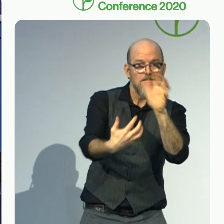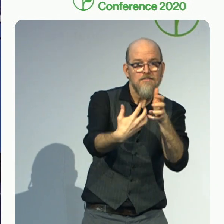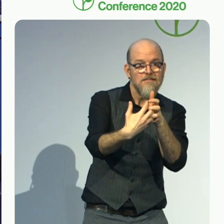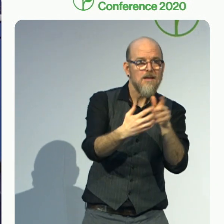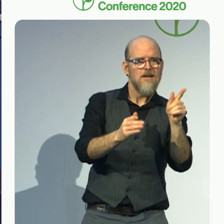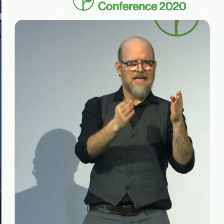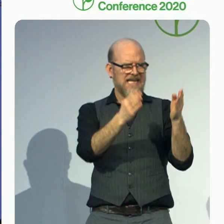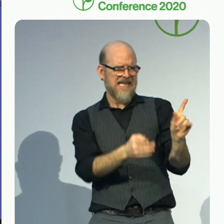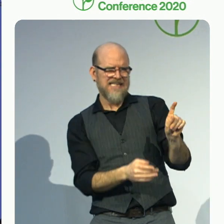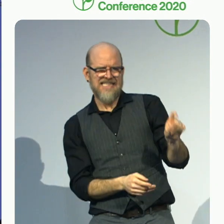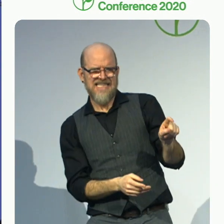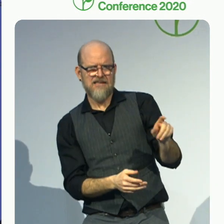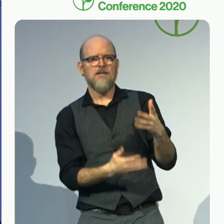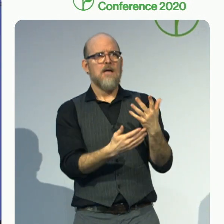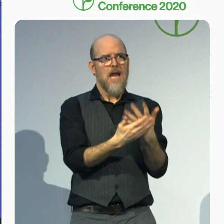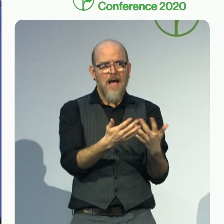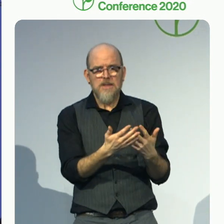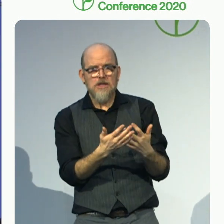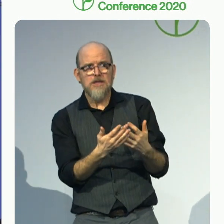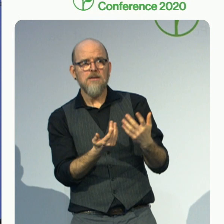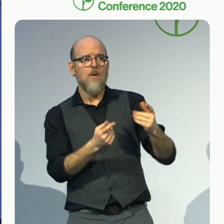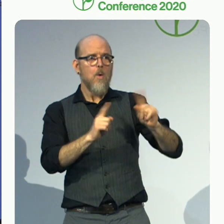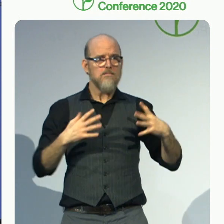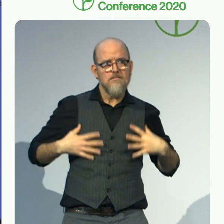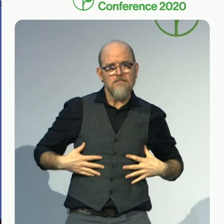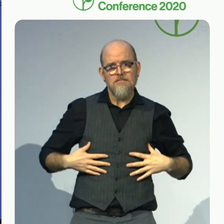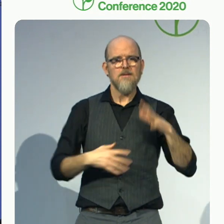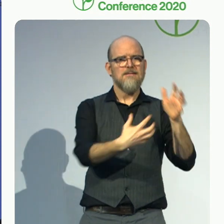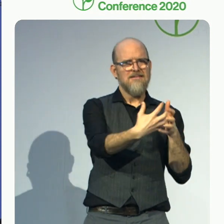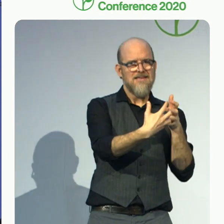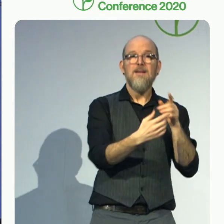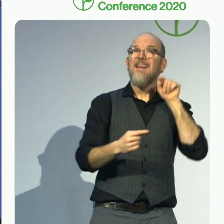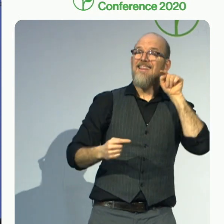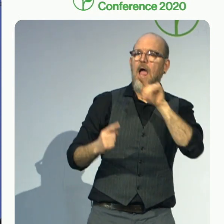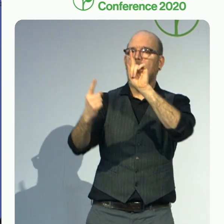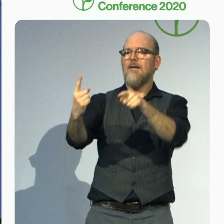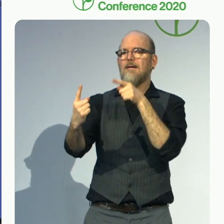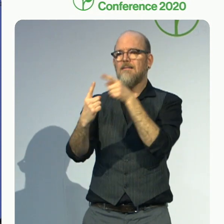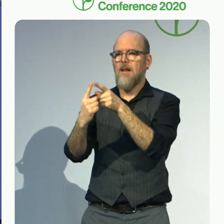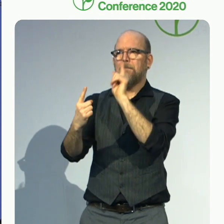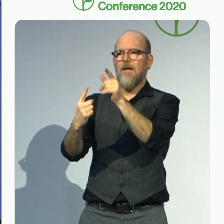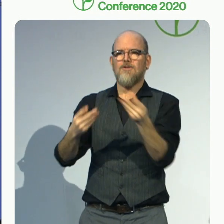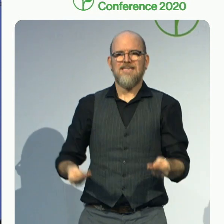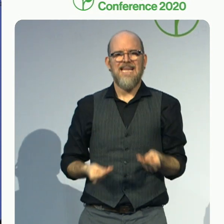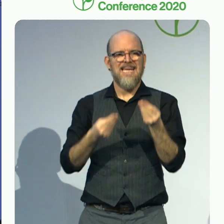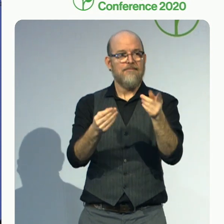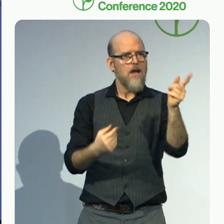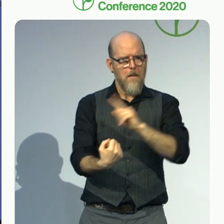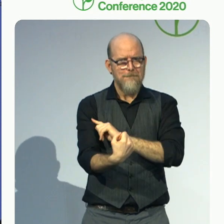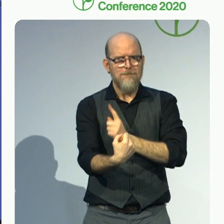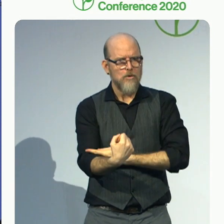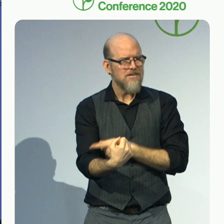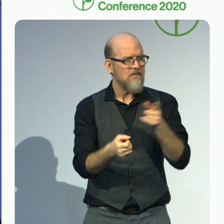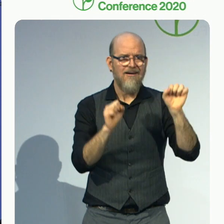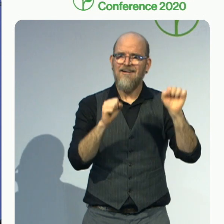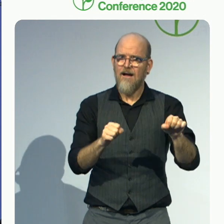which maximize personal, academic and social development, both within and outside formal school settings. So could